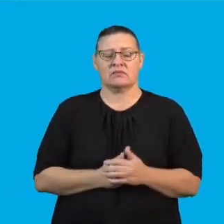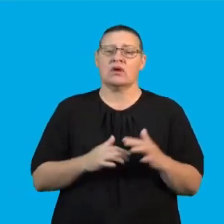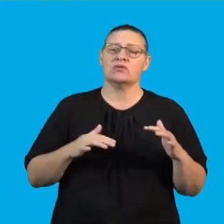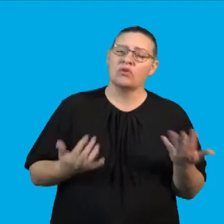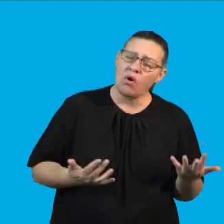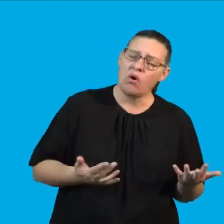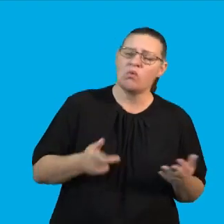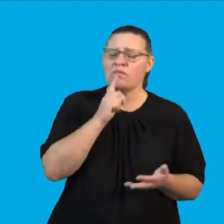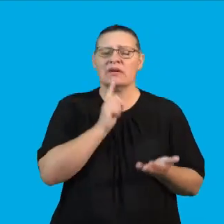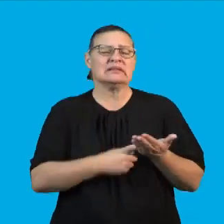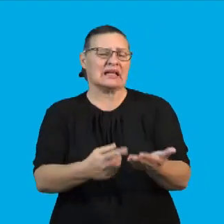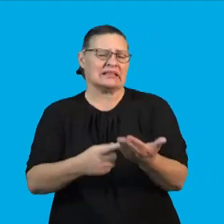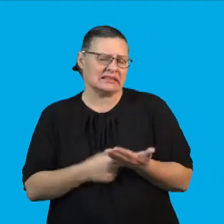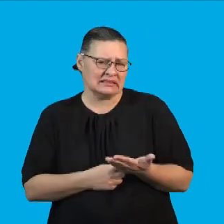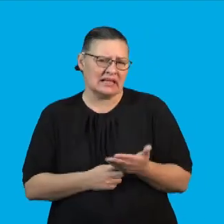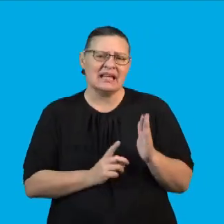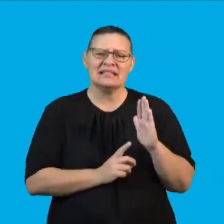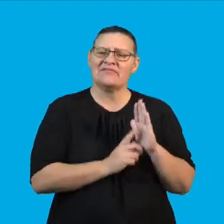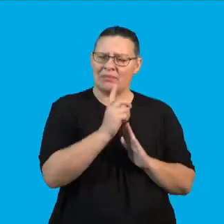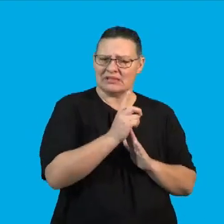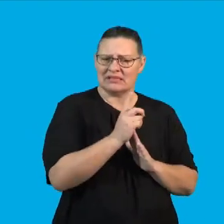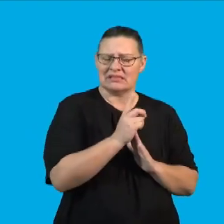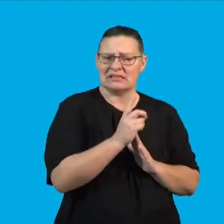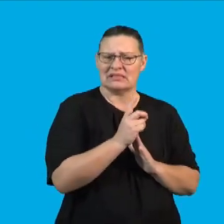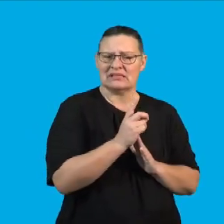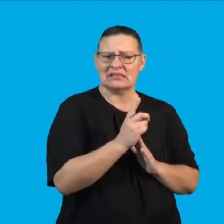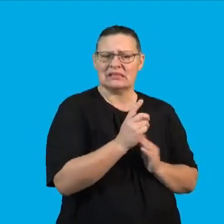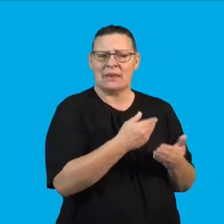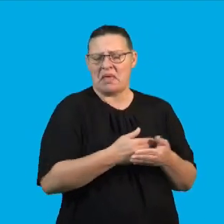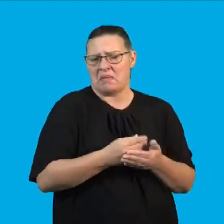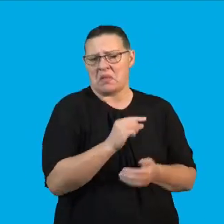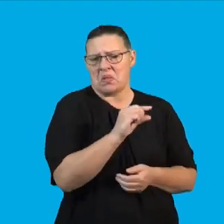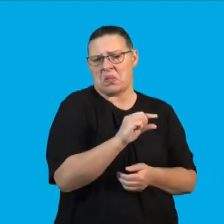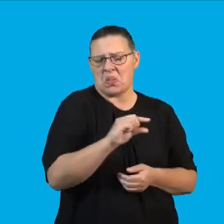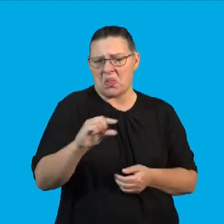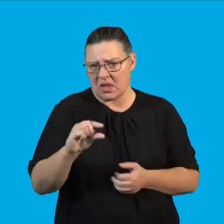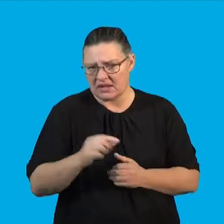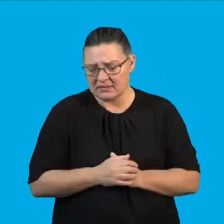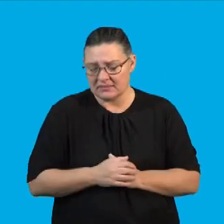this. So we spoke about the development of the young ones,